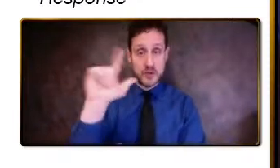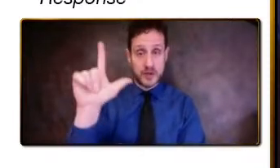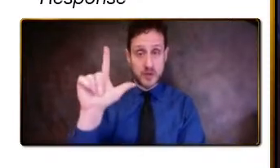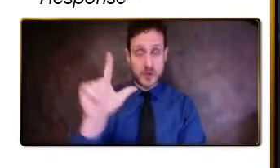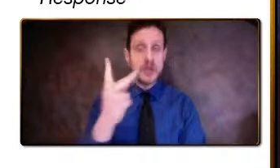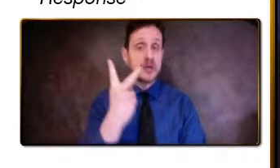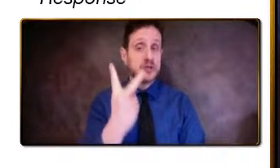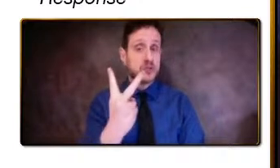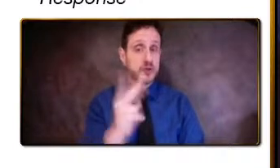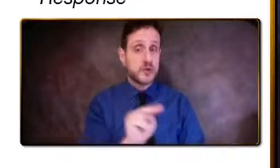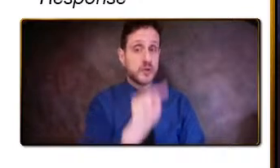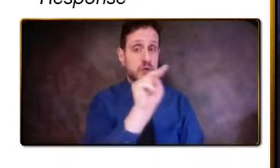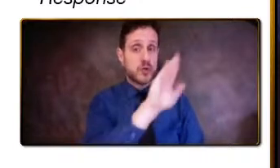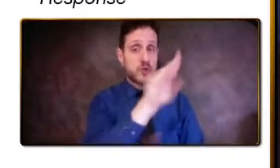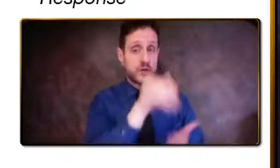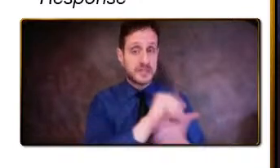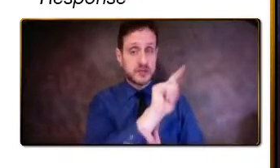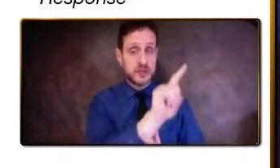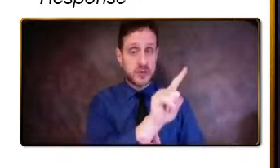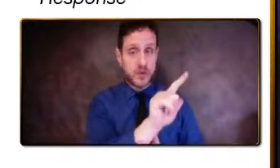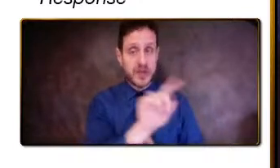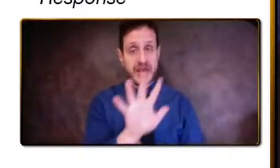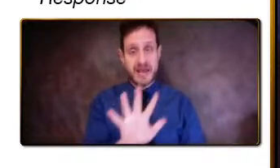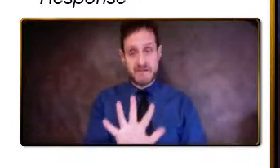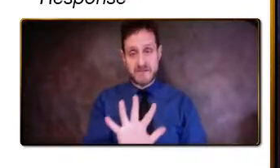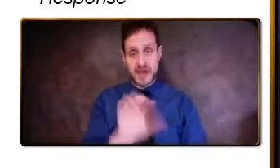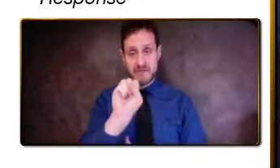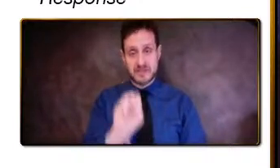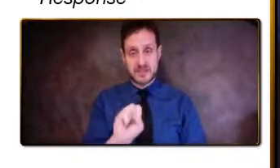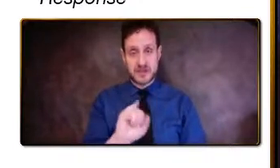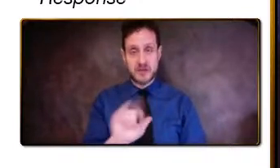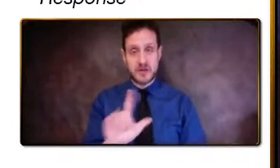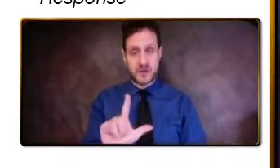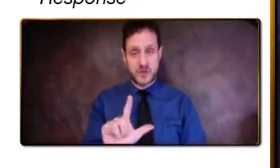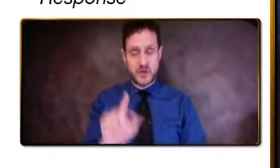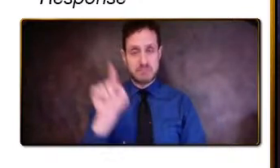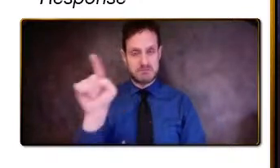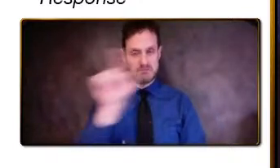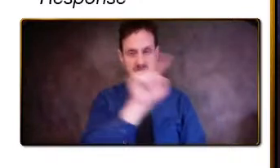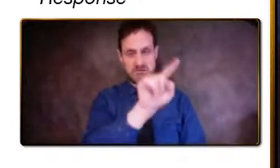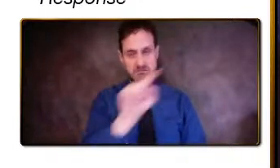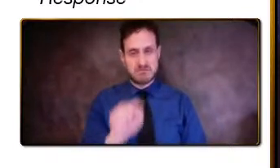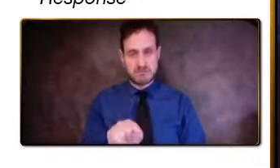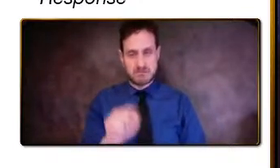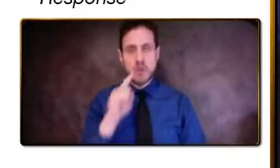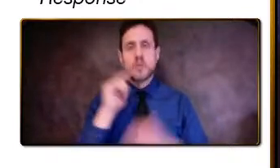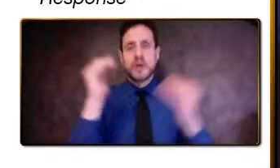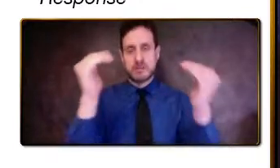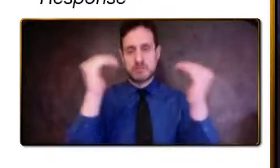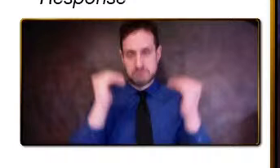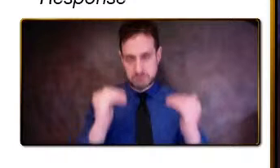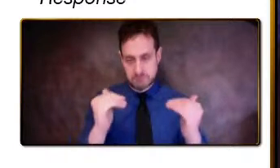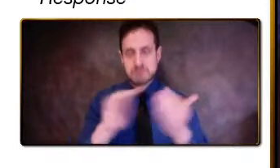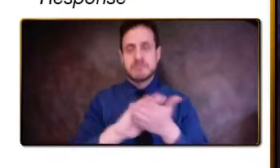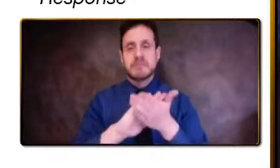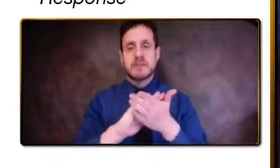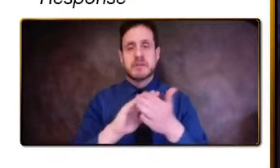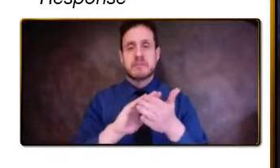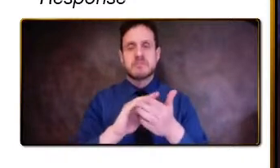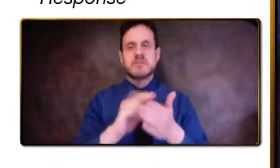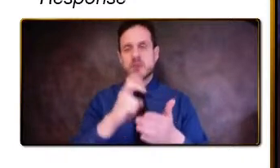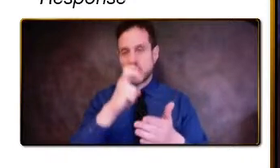North Central Illinois, and Region 5, Southern Illinois, will move down into Tier 2 from Tier